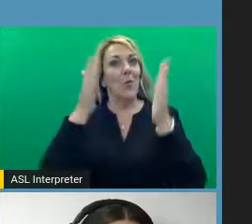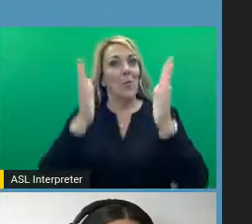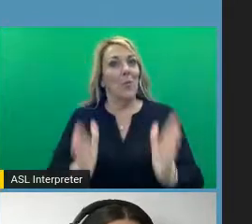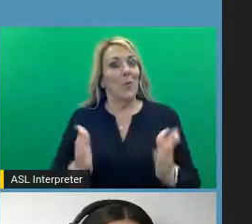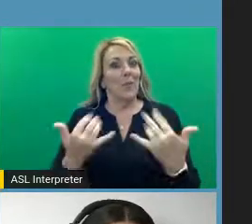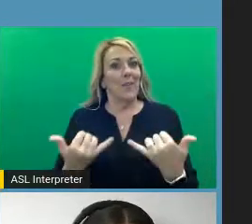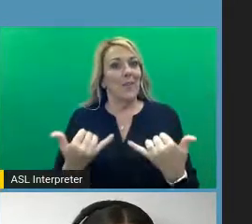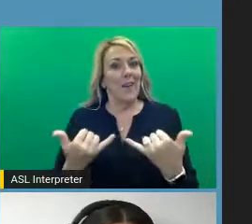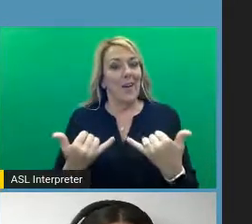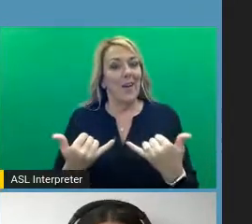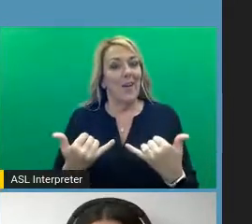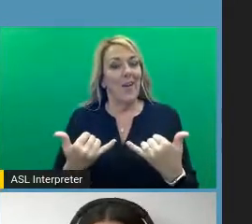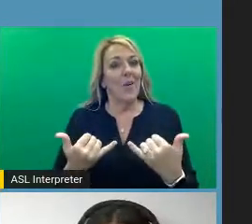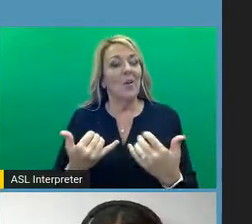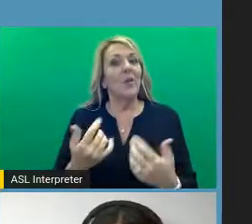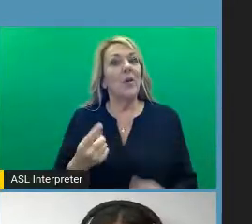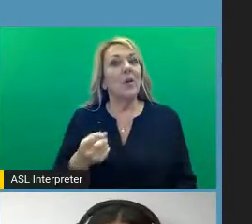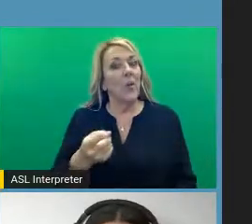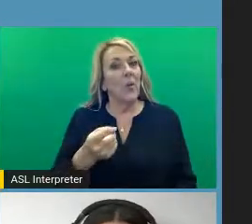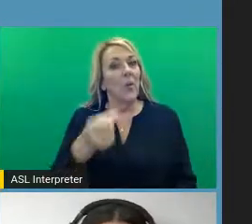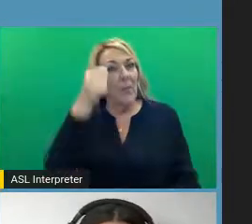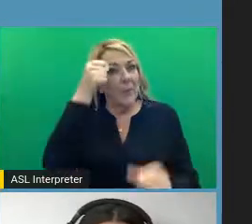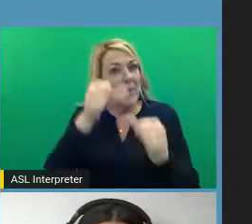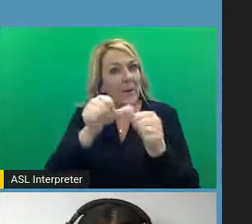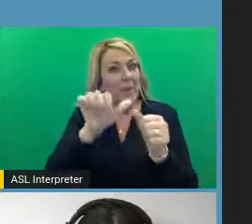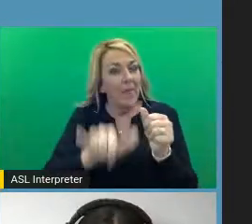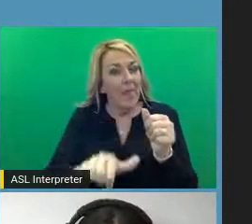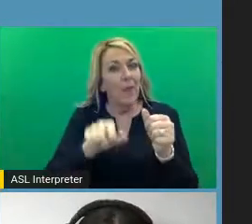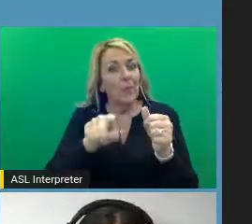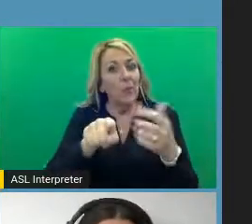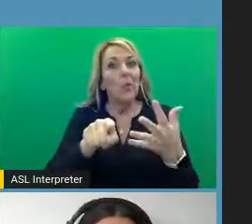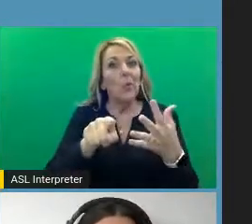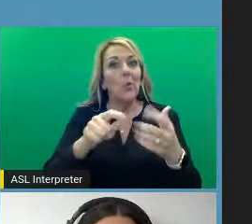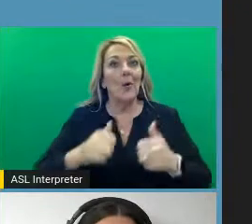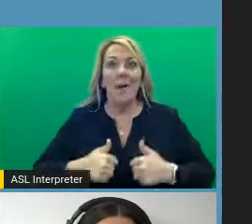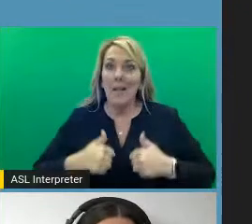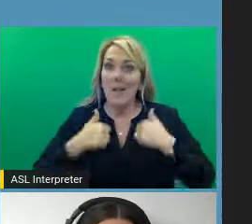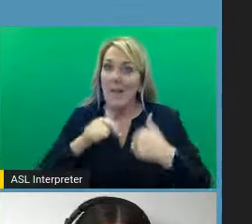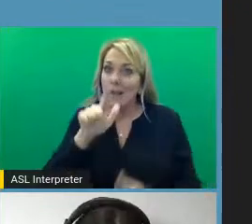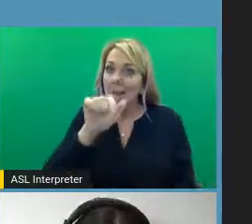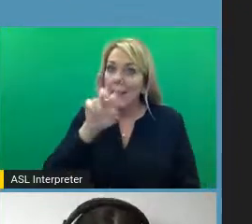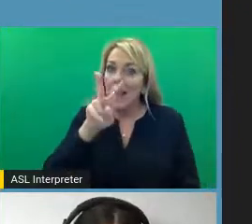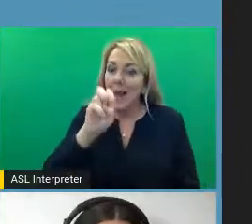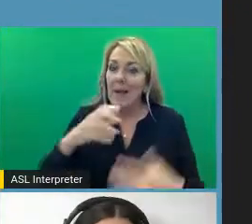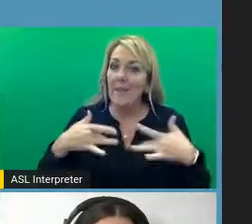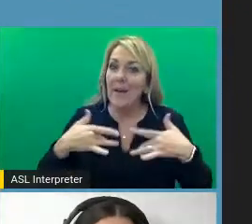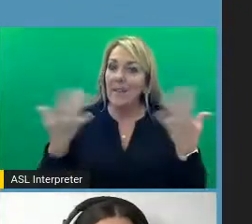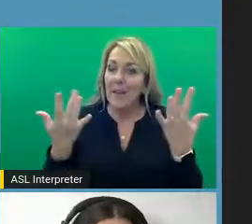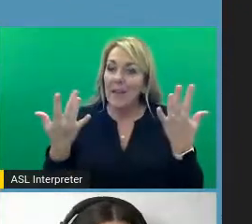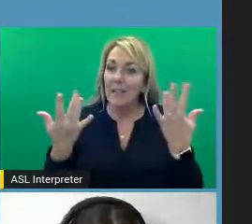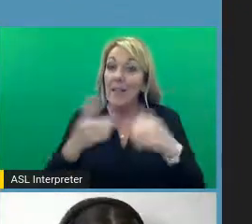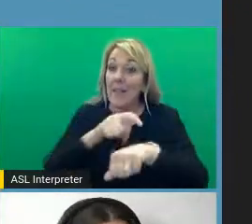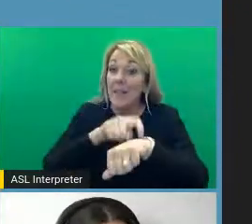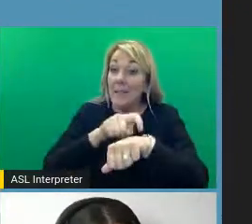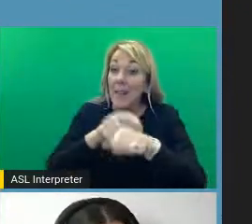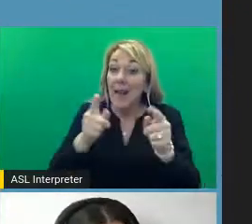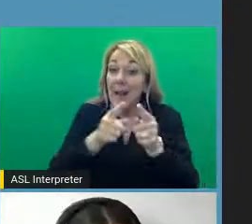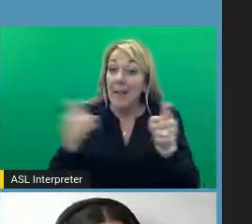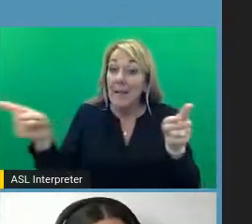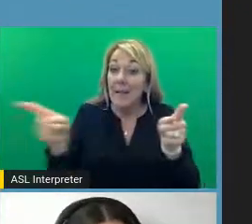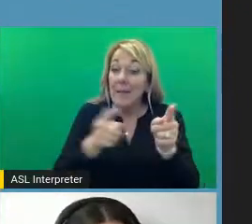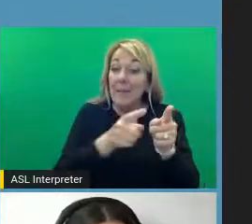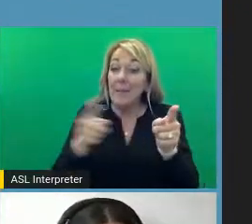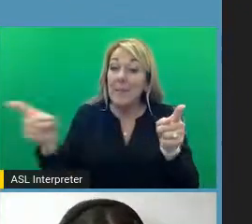And so this is something that you need to account for when you're doing a live event. Duration, it can be a little